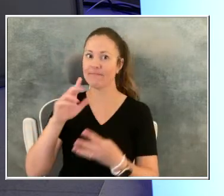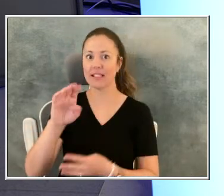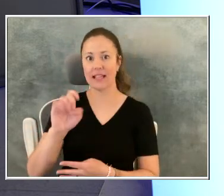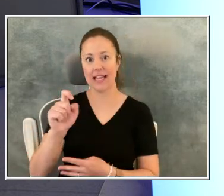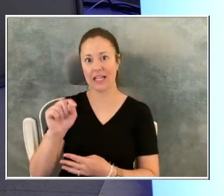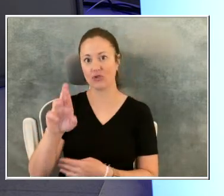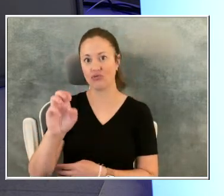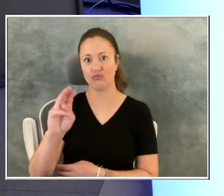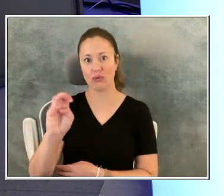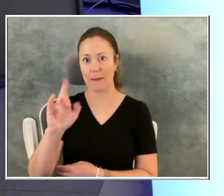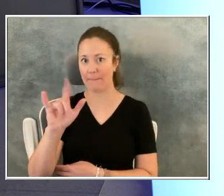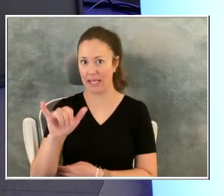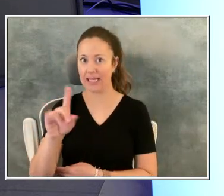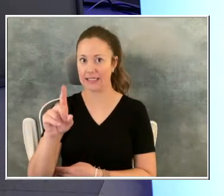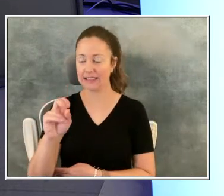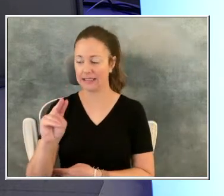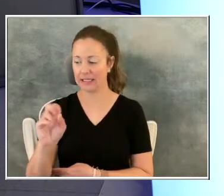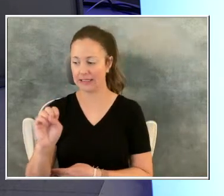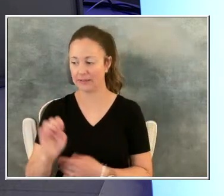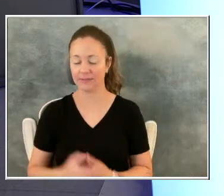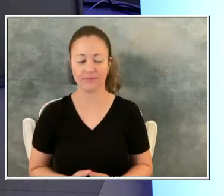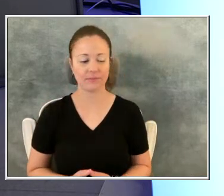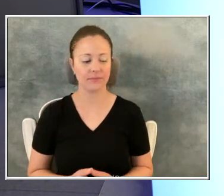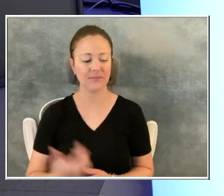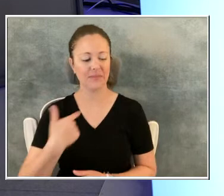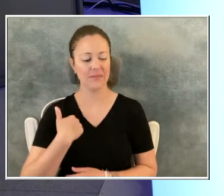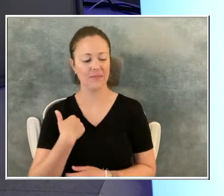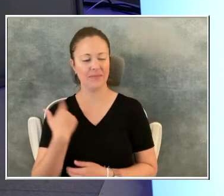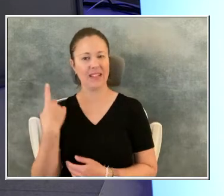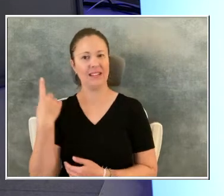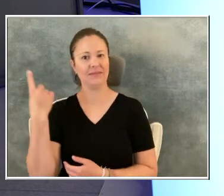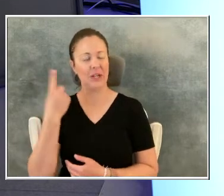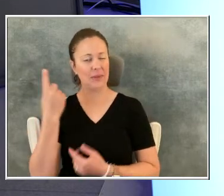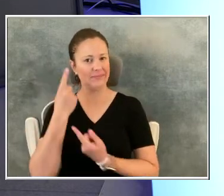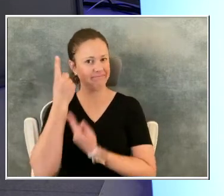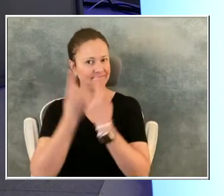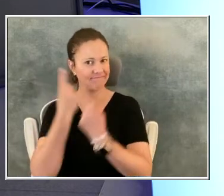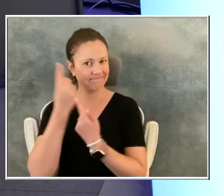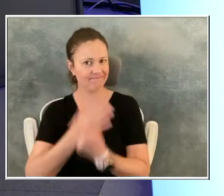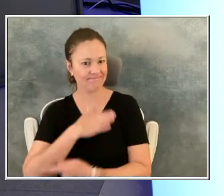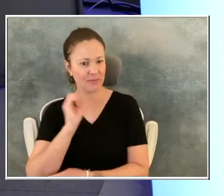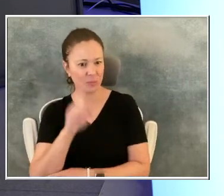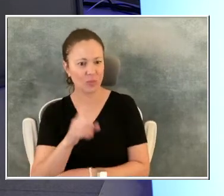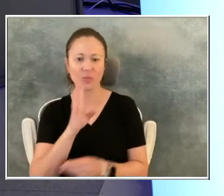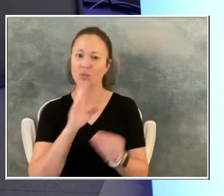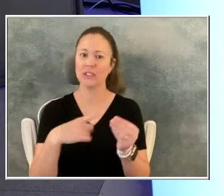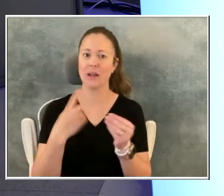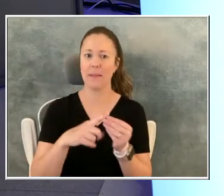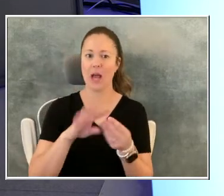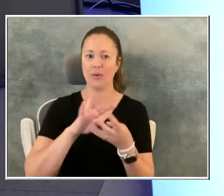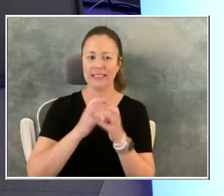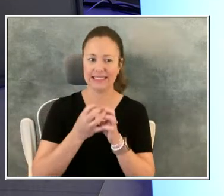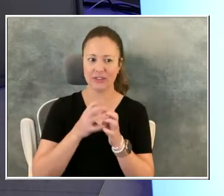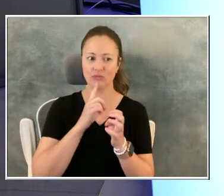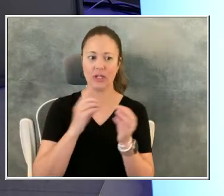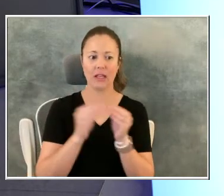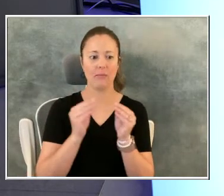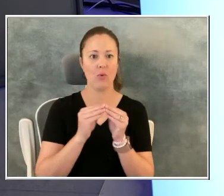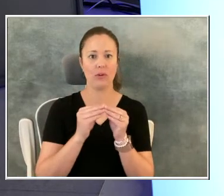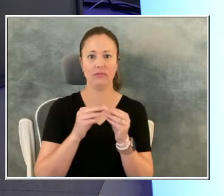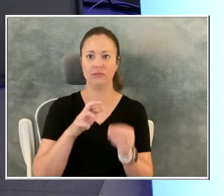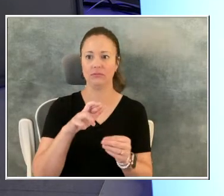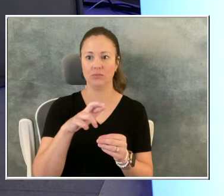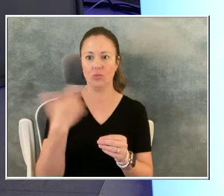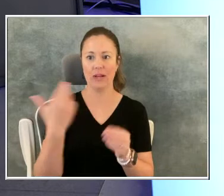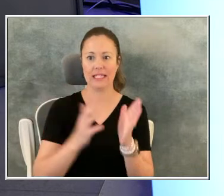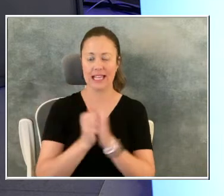has always been my question, and I'm sure others want to know this too, because off the top we talked about dense breast means higher risk of cancer. Is the tissue itself making it